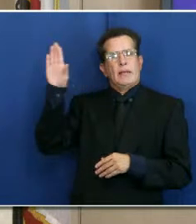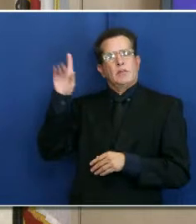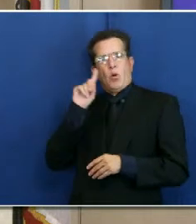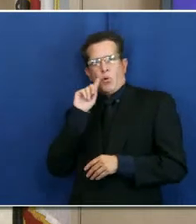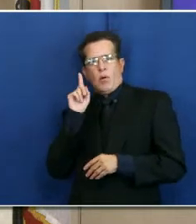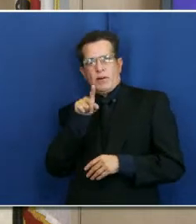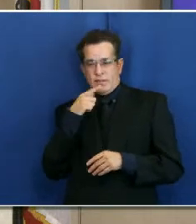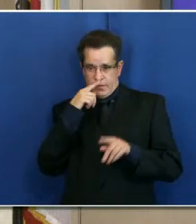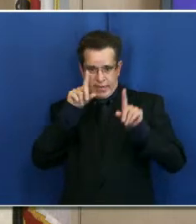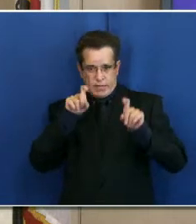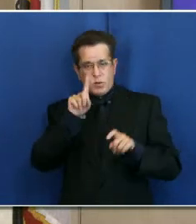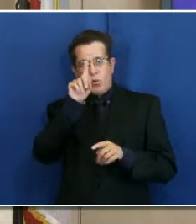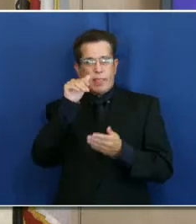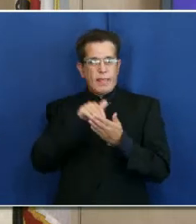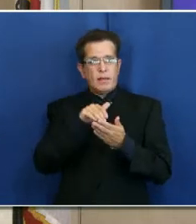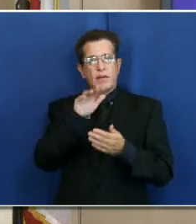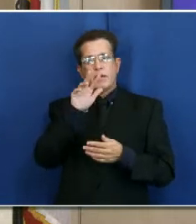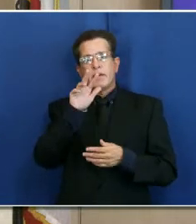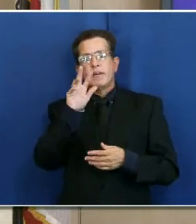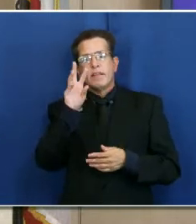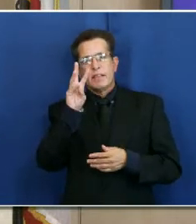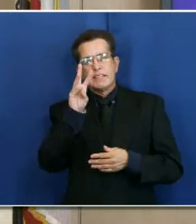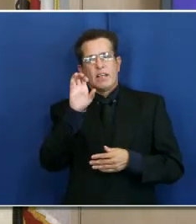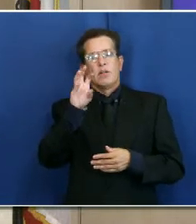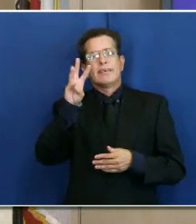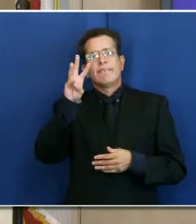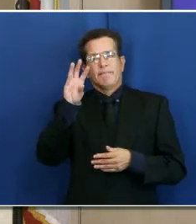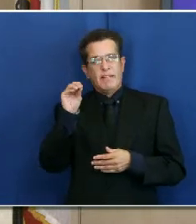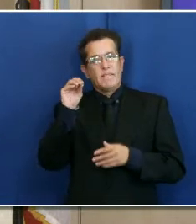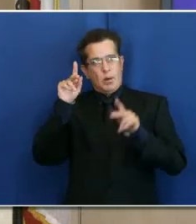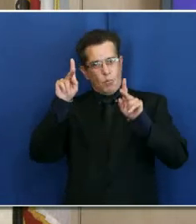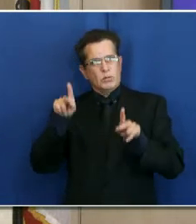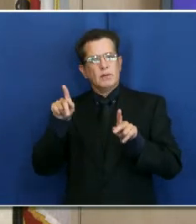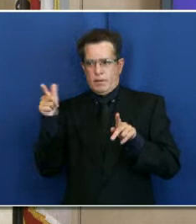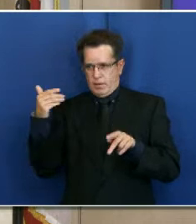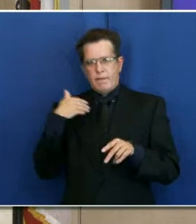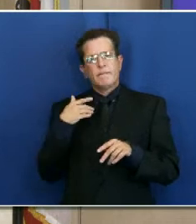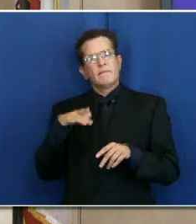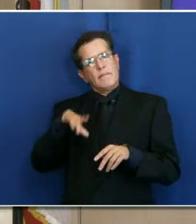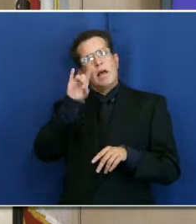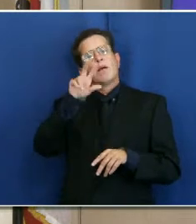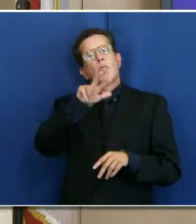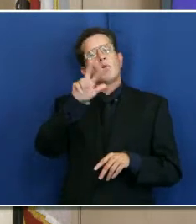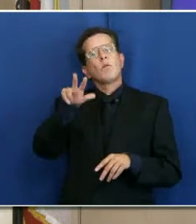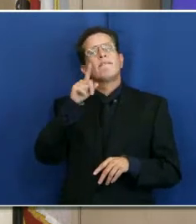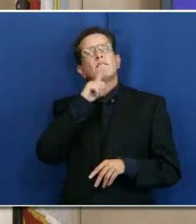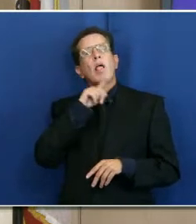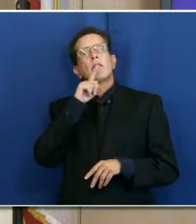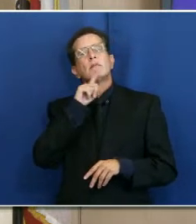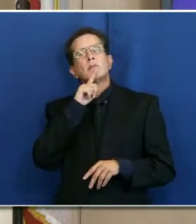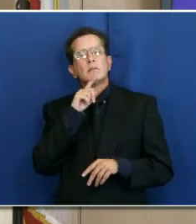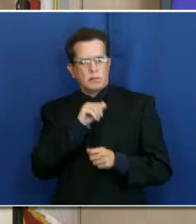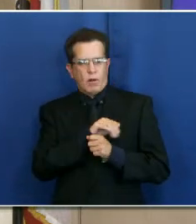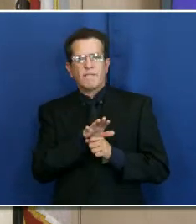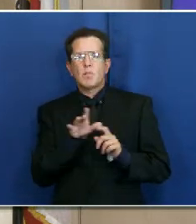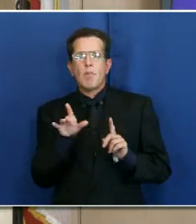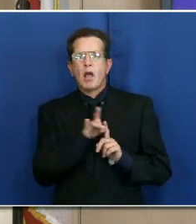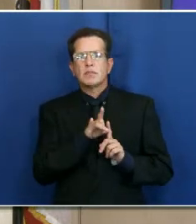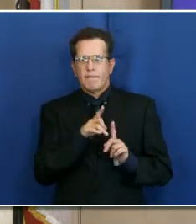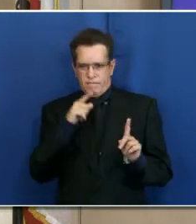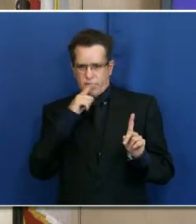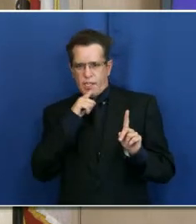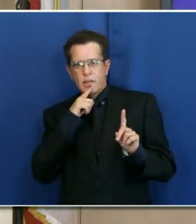testing 1,650 people yields 33 false positives. Is the lowest setting impossible